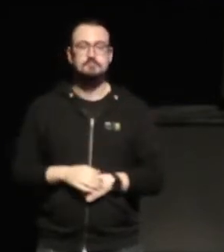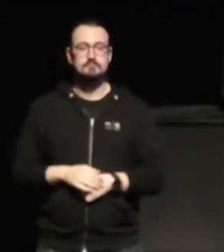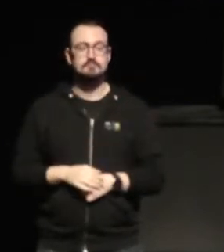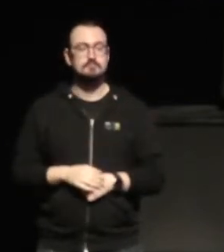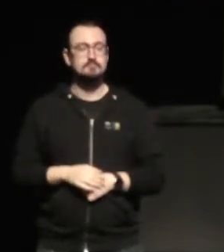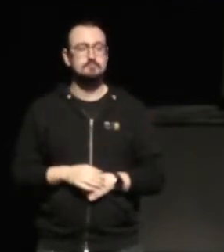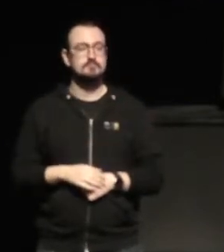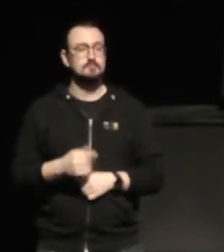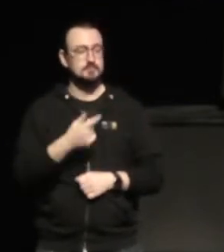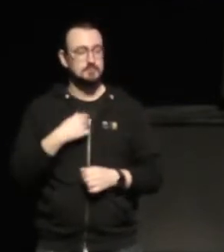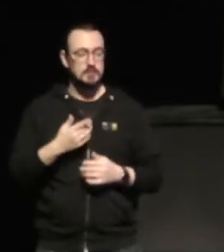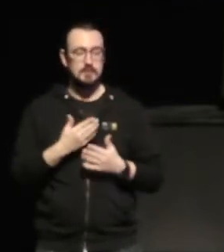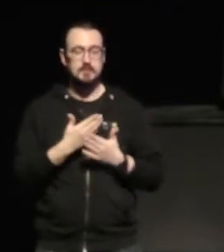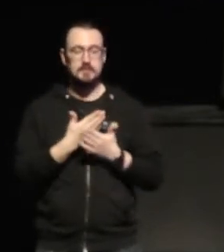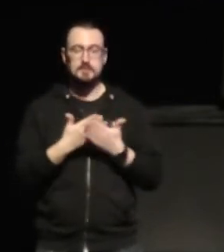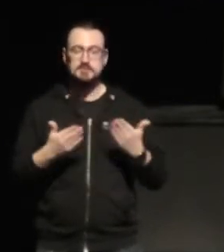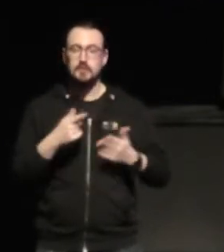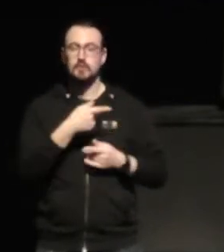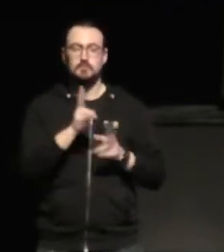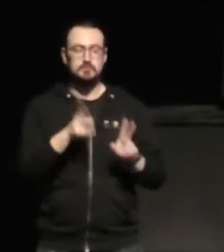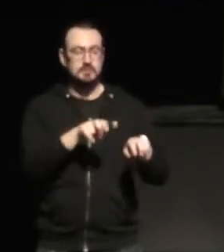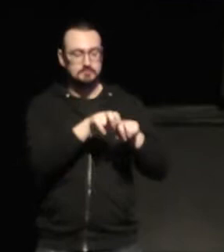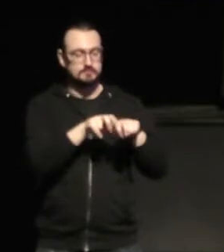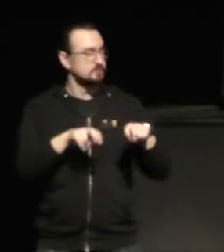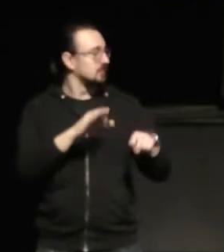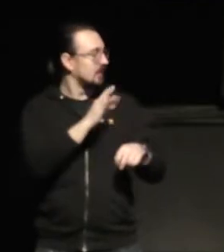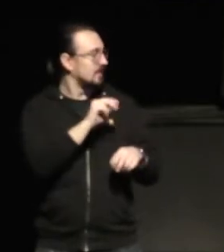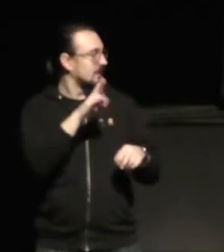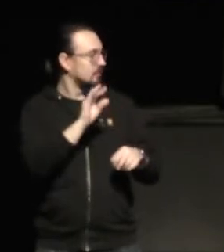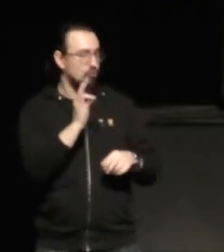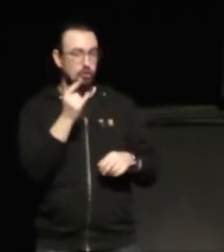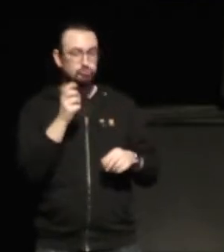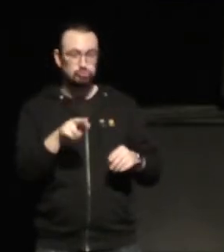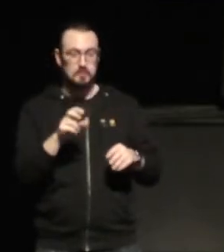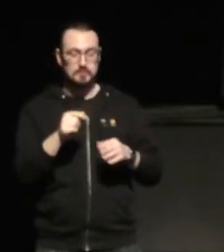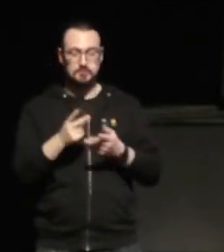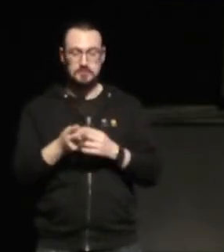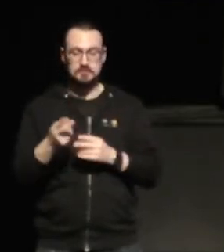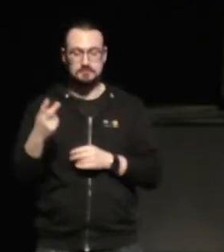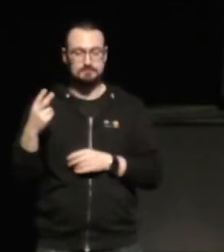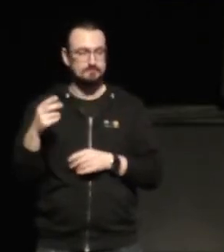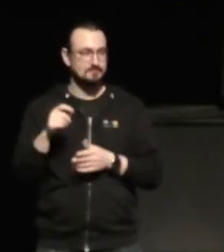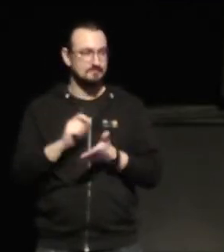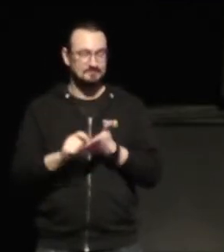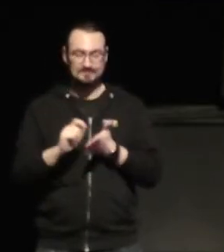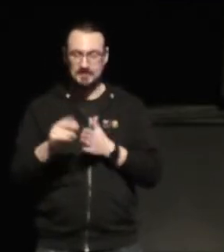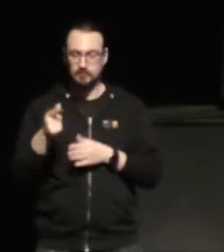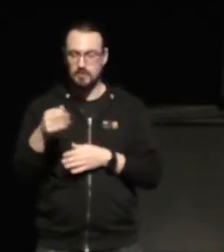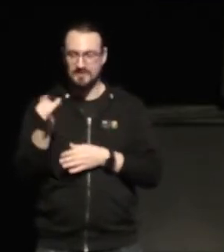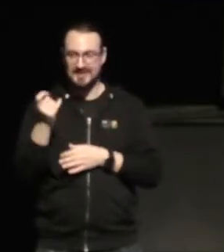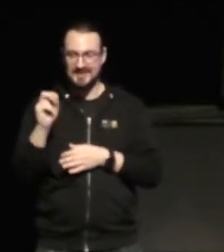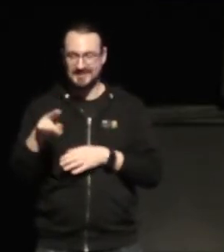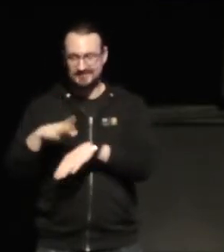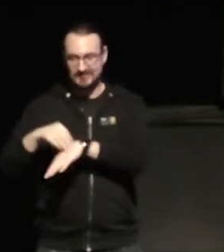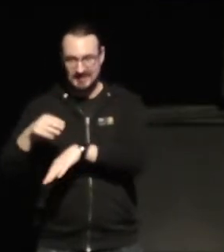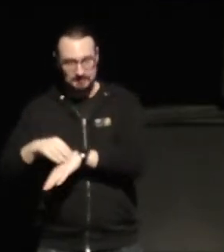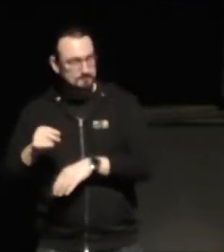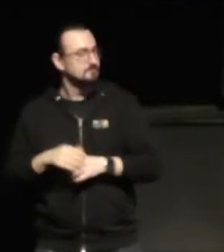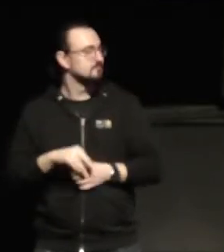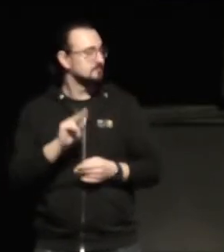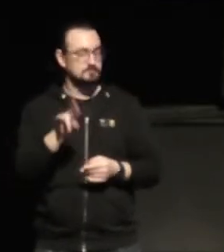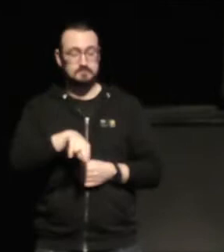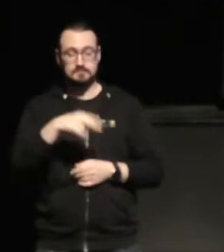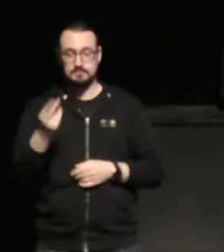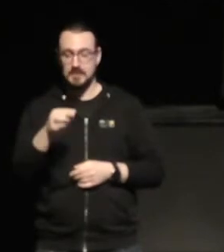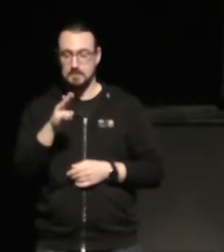And I'll introduce them as you sit. So it's Hanna Dahlström, who is head of secretariat at FIAN, Sverige. And